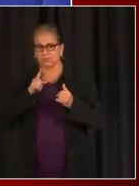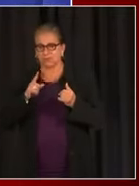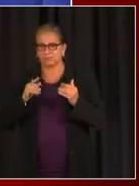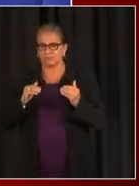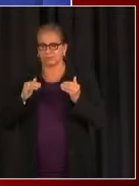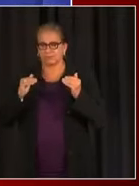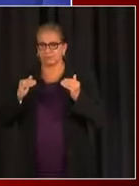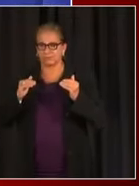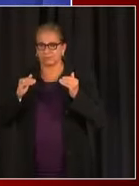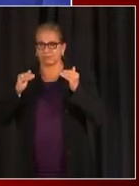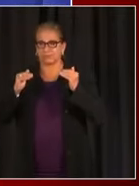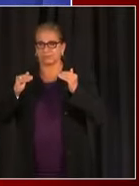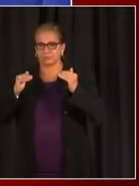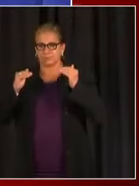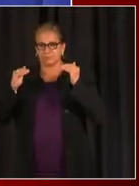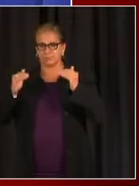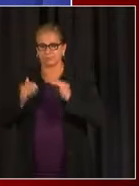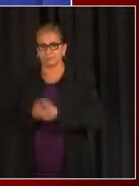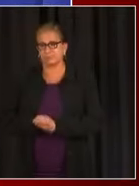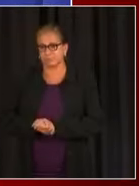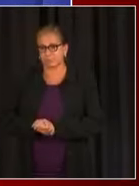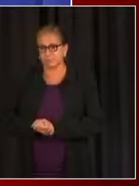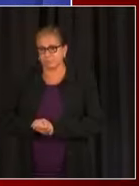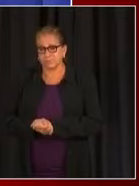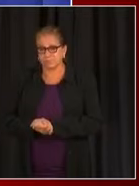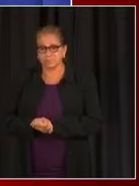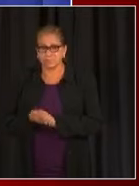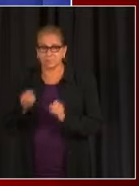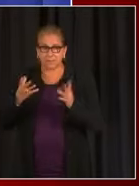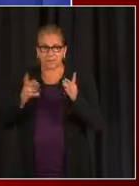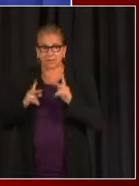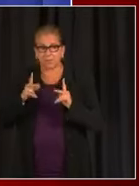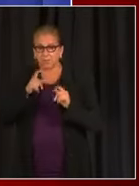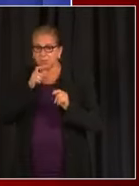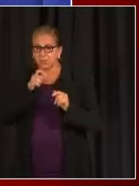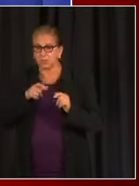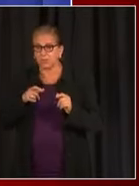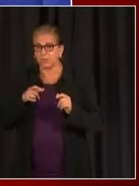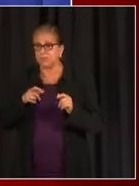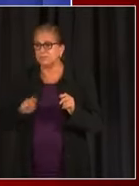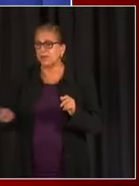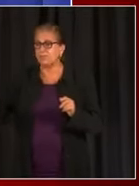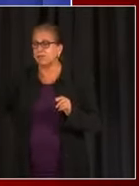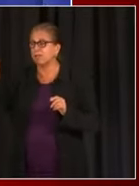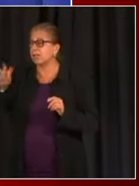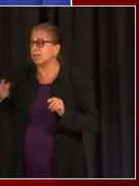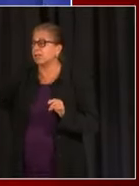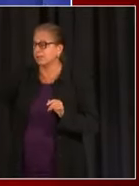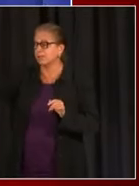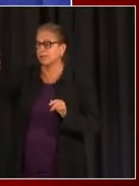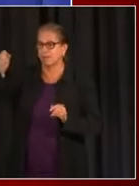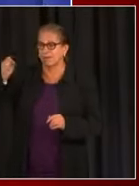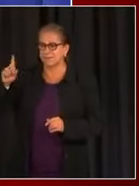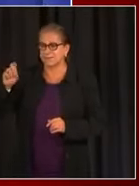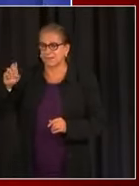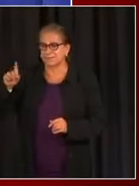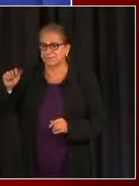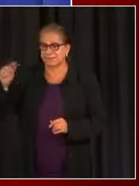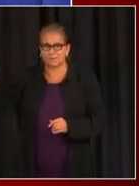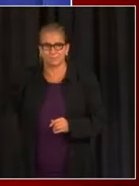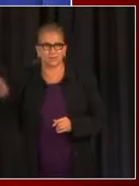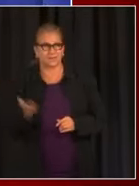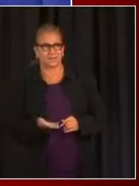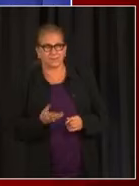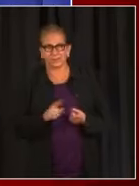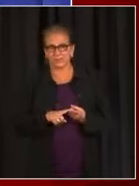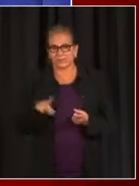who are traveling to other places aren't exposed to the Delta variant. Because of that, that's one of the key drivers in